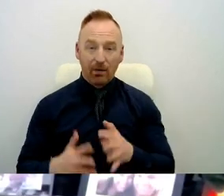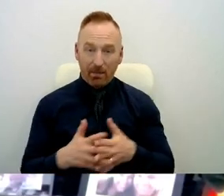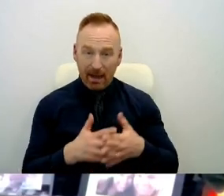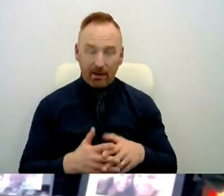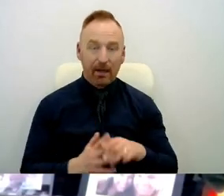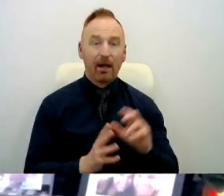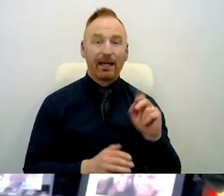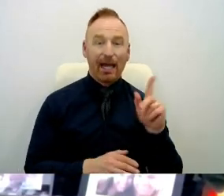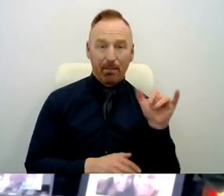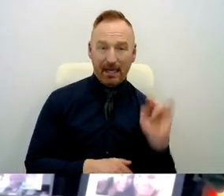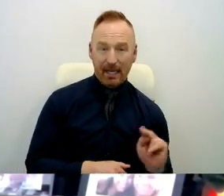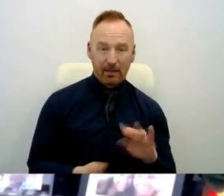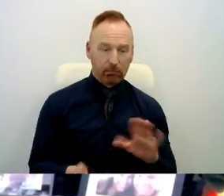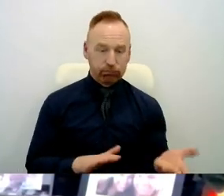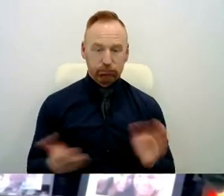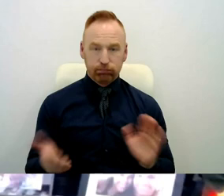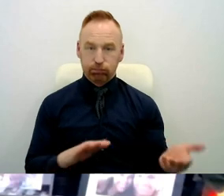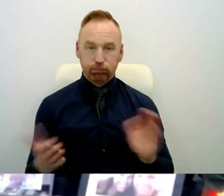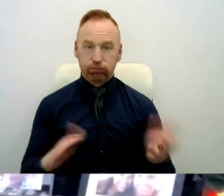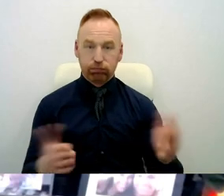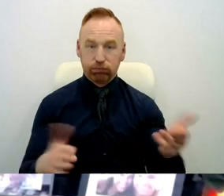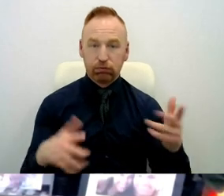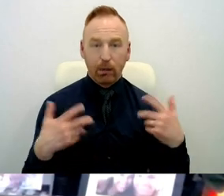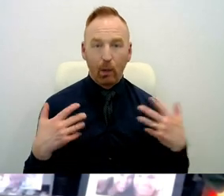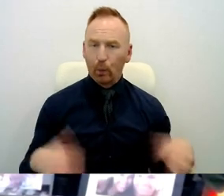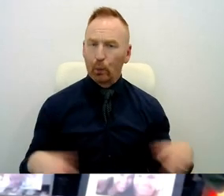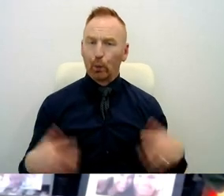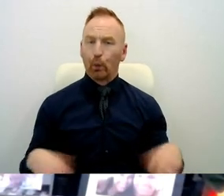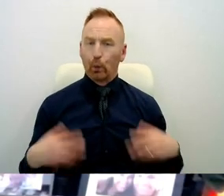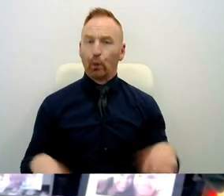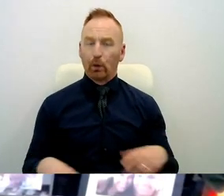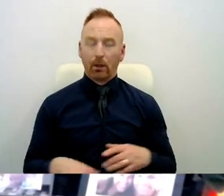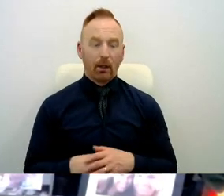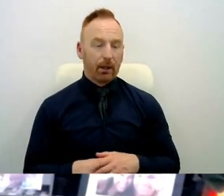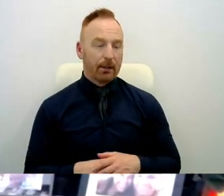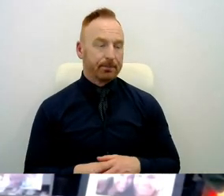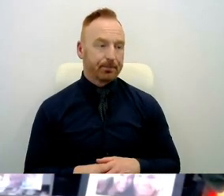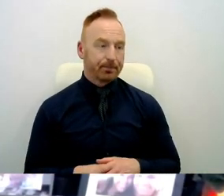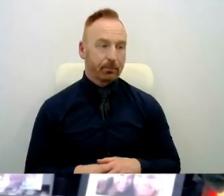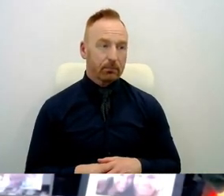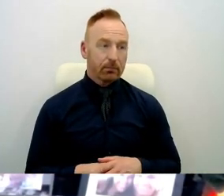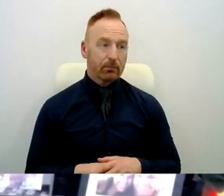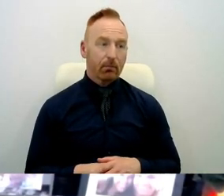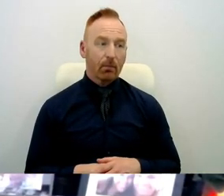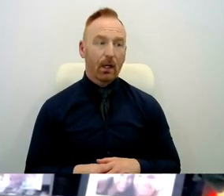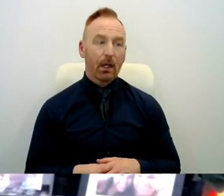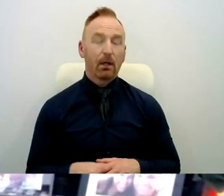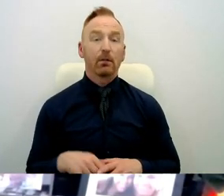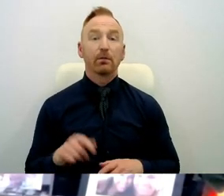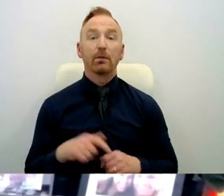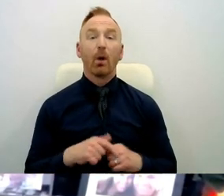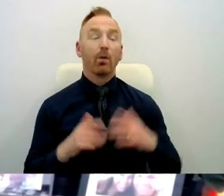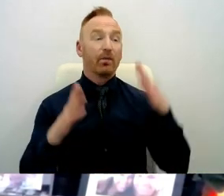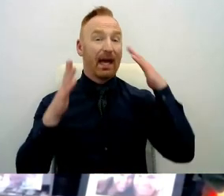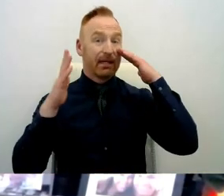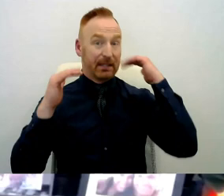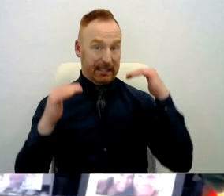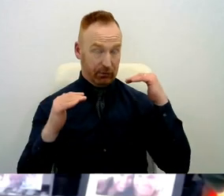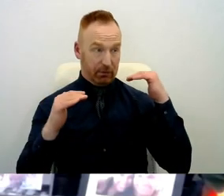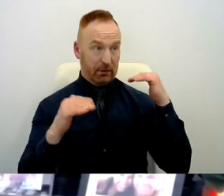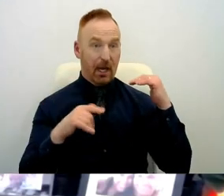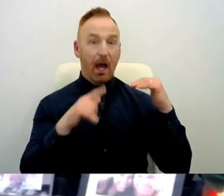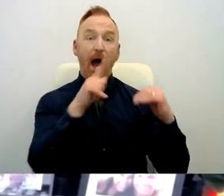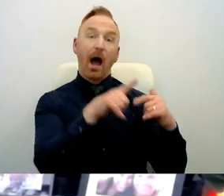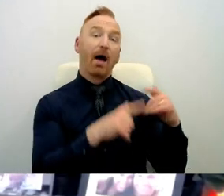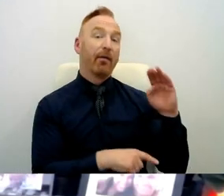was because they were dying so quickly. So anything less than meeting the expectations